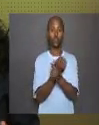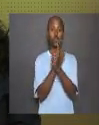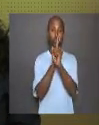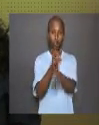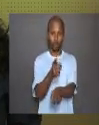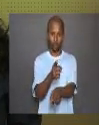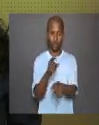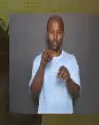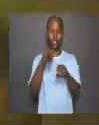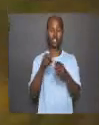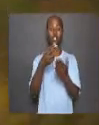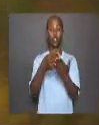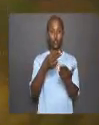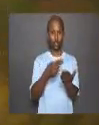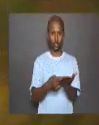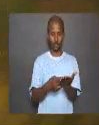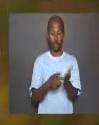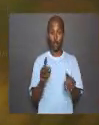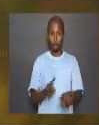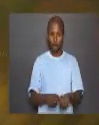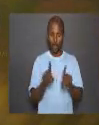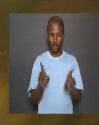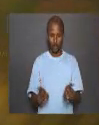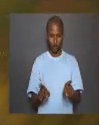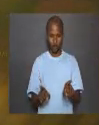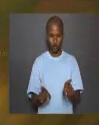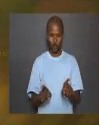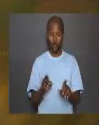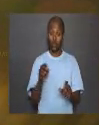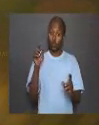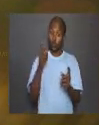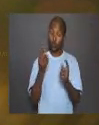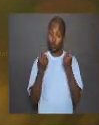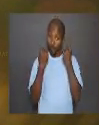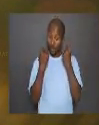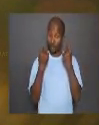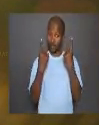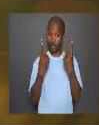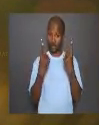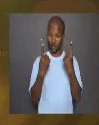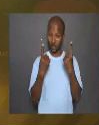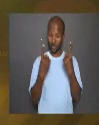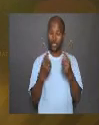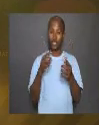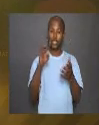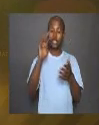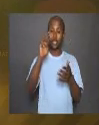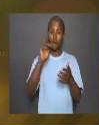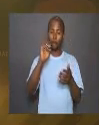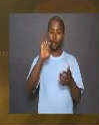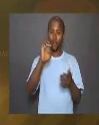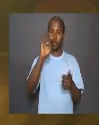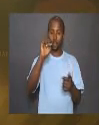in this unit. But in order to understand the mean